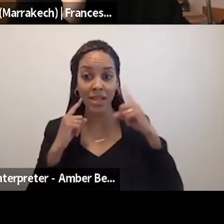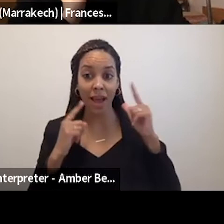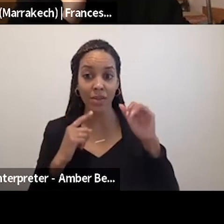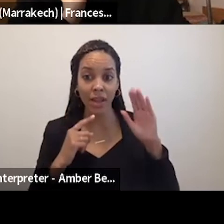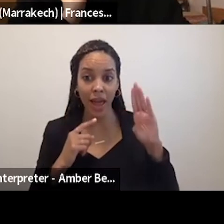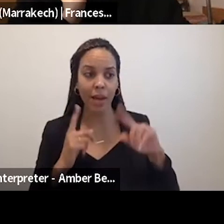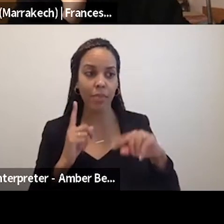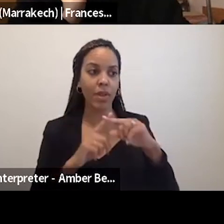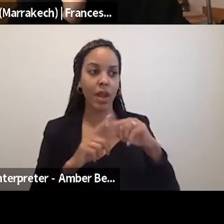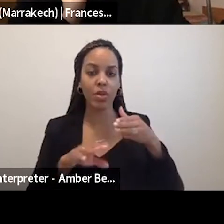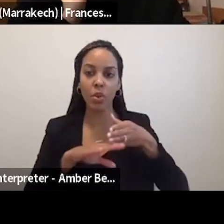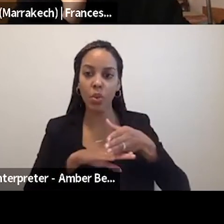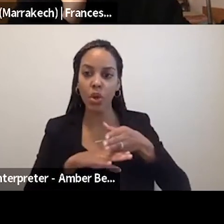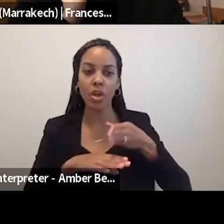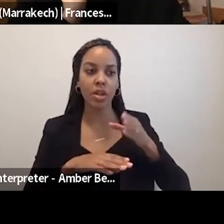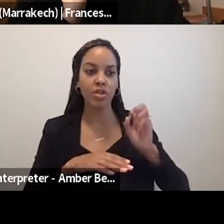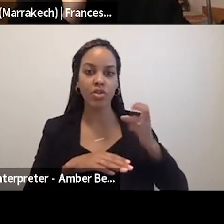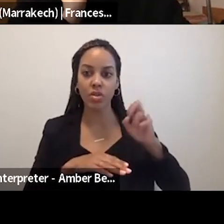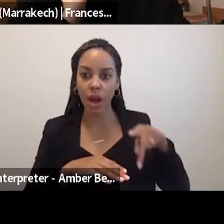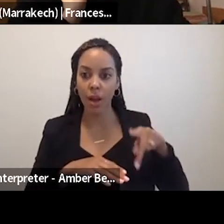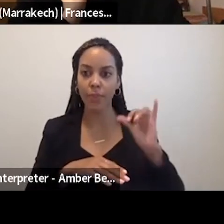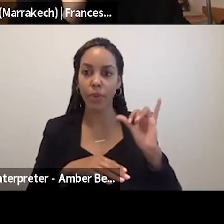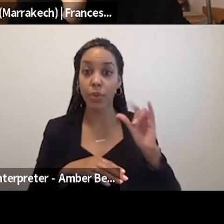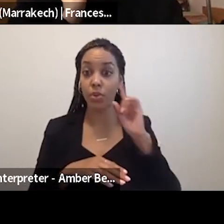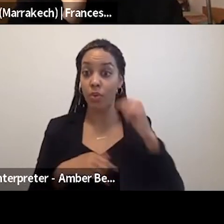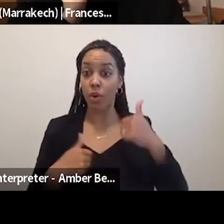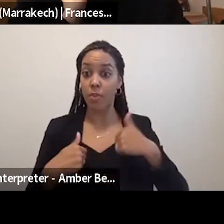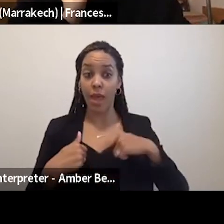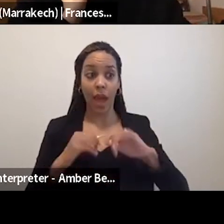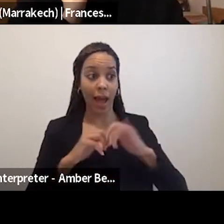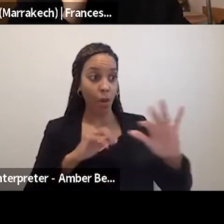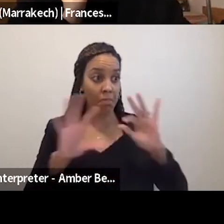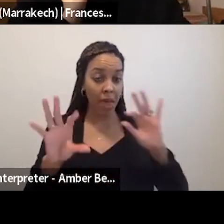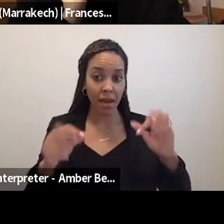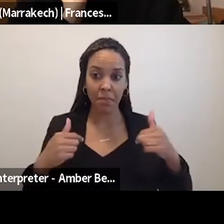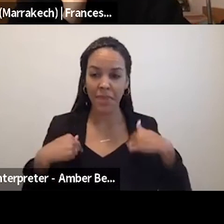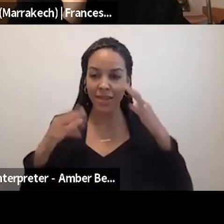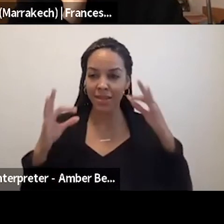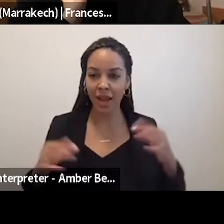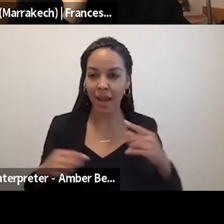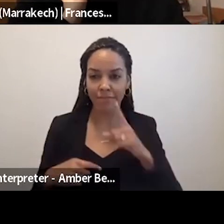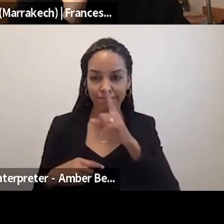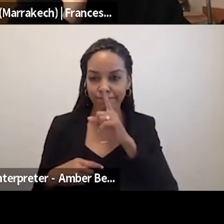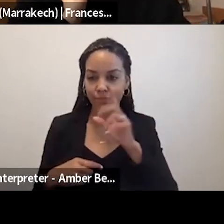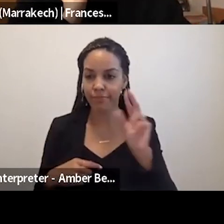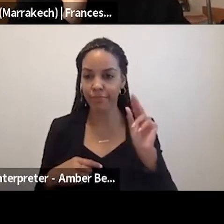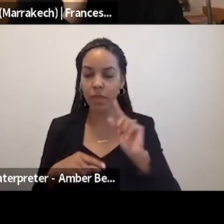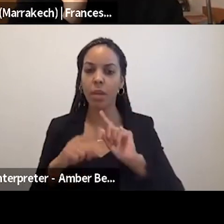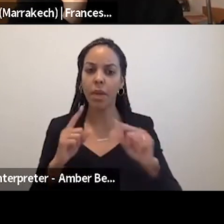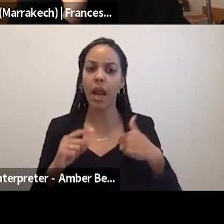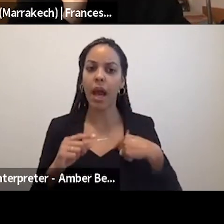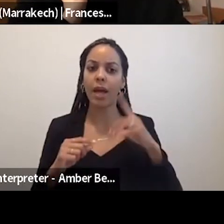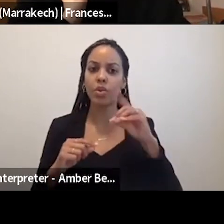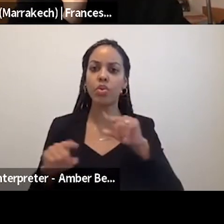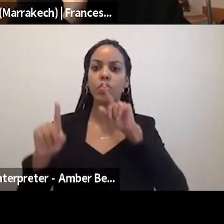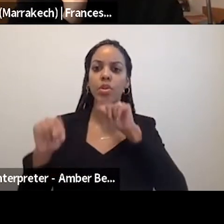for me, I don't make that decision, but I do need to respond to the needs that the environment is